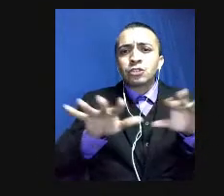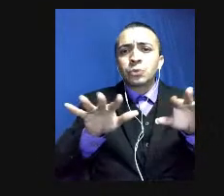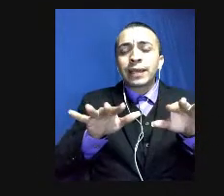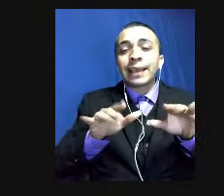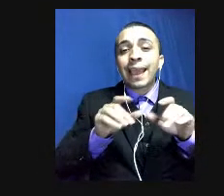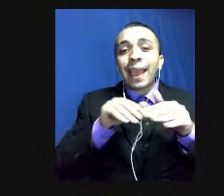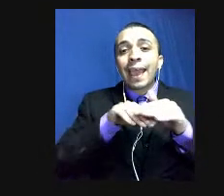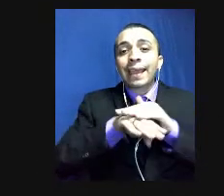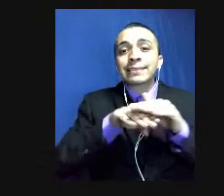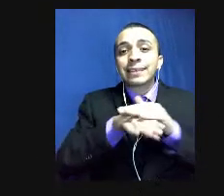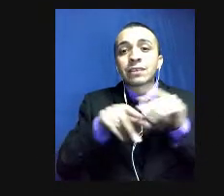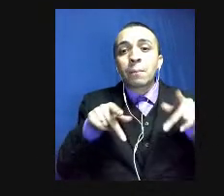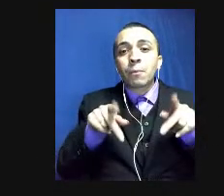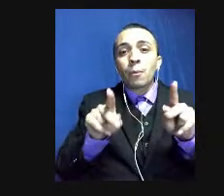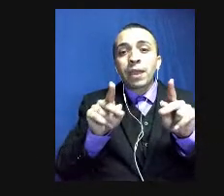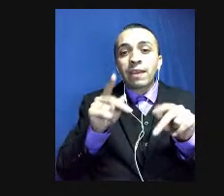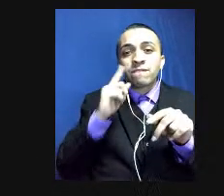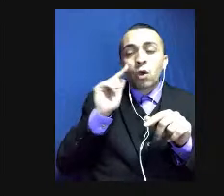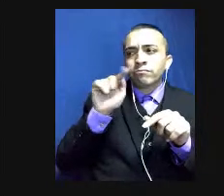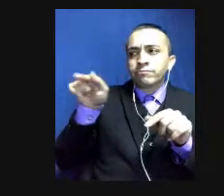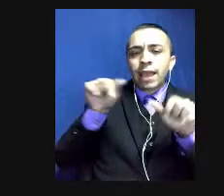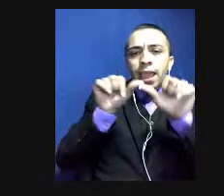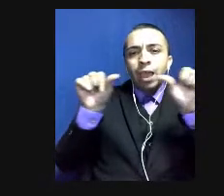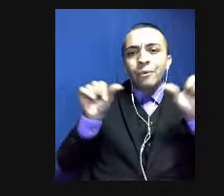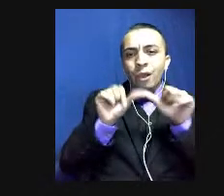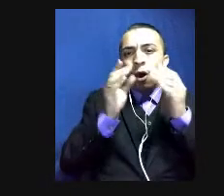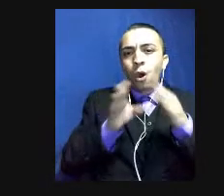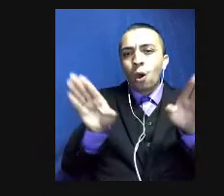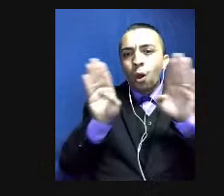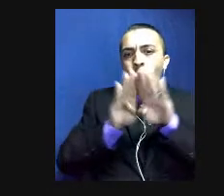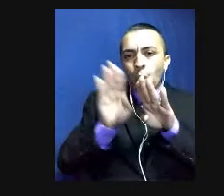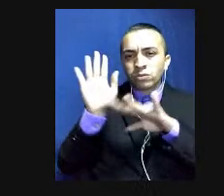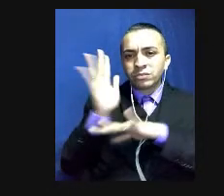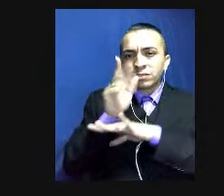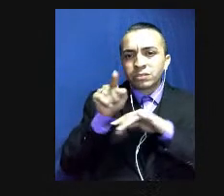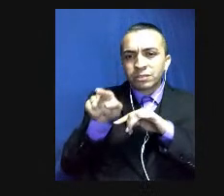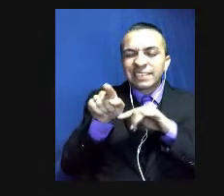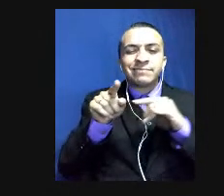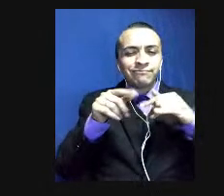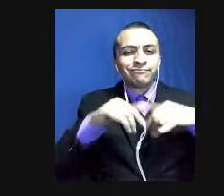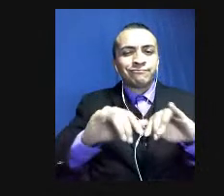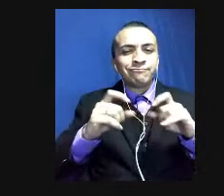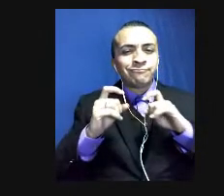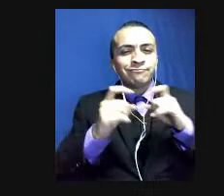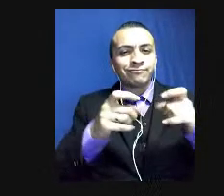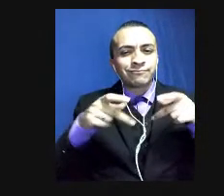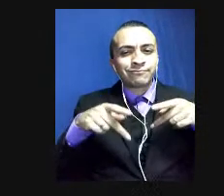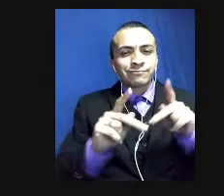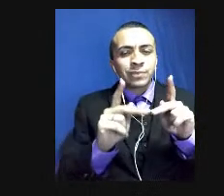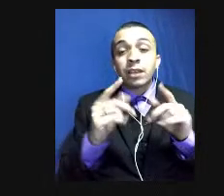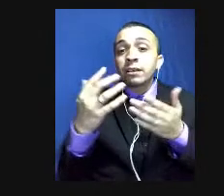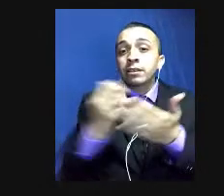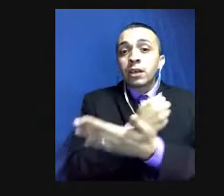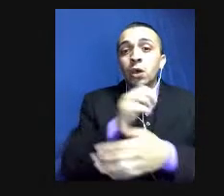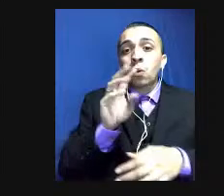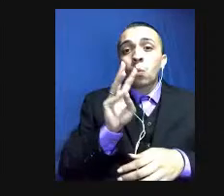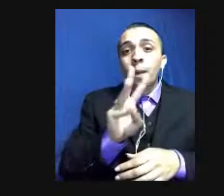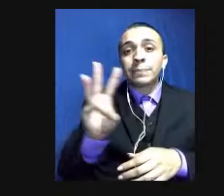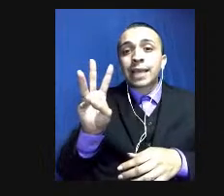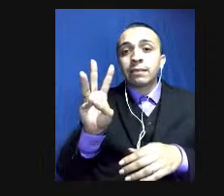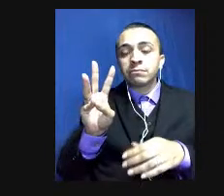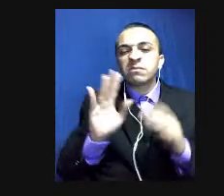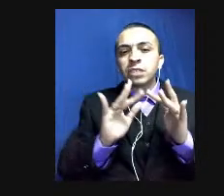permits into the forest closure area. Please continue to go to the Sierra National Forest website on the